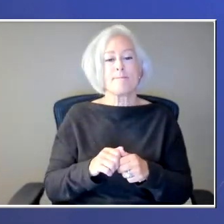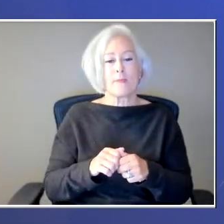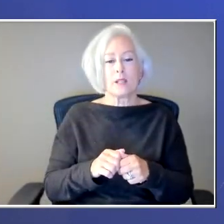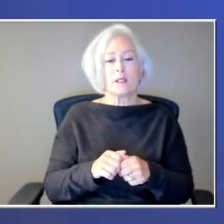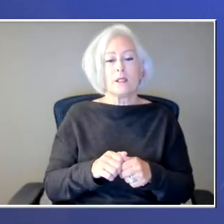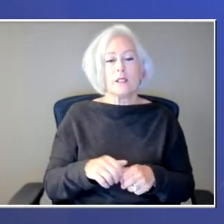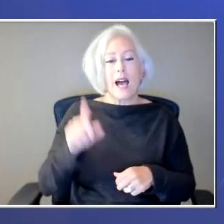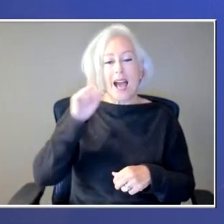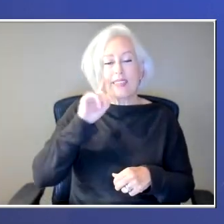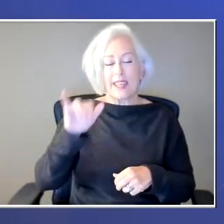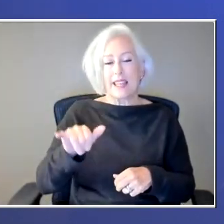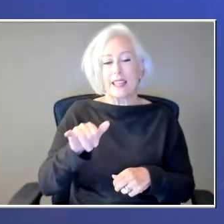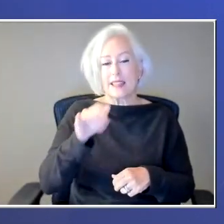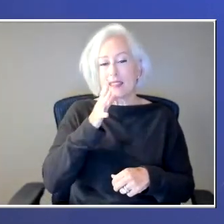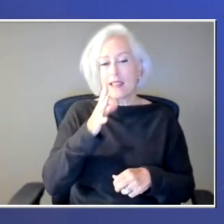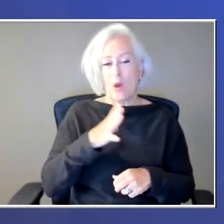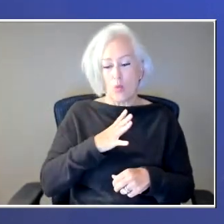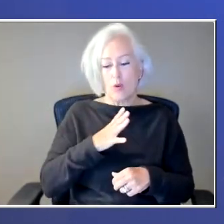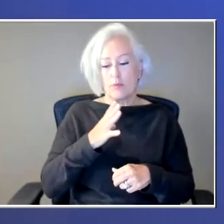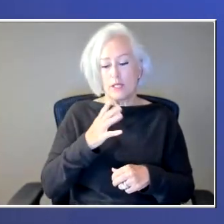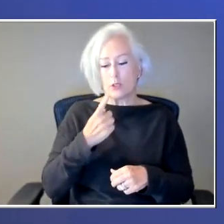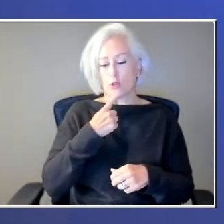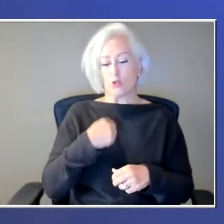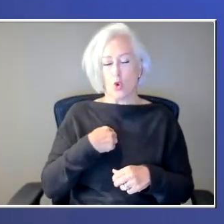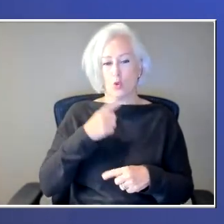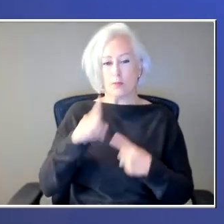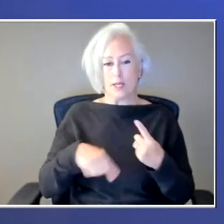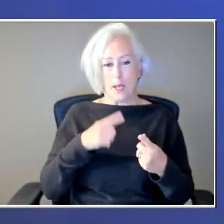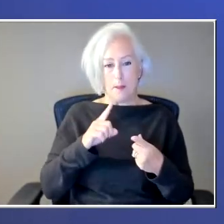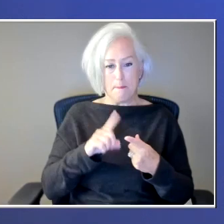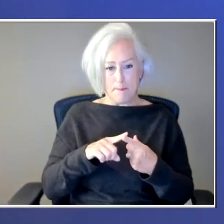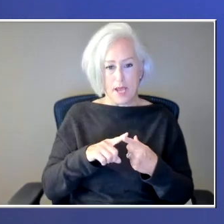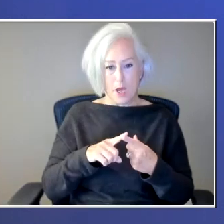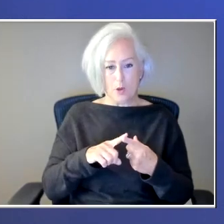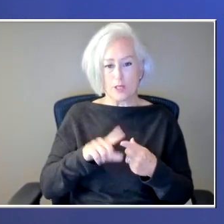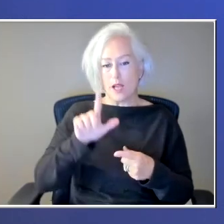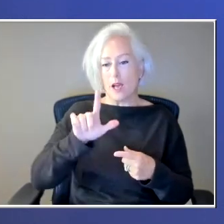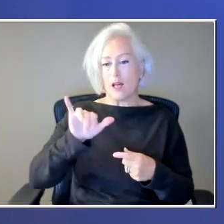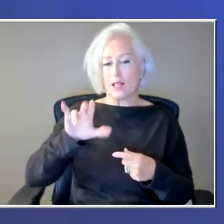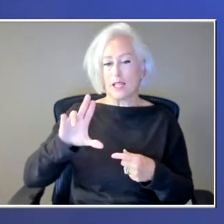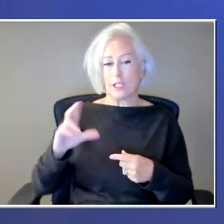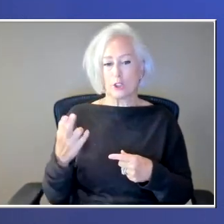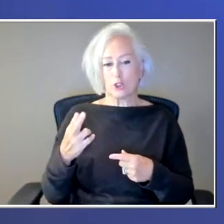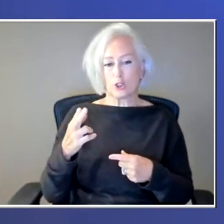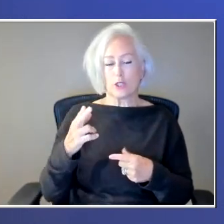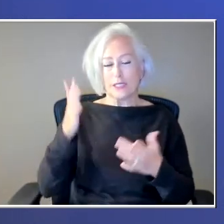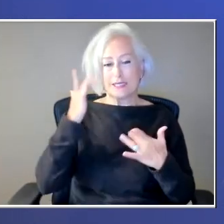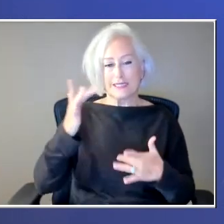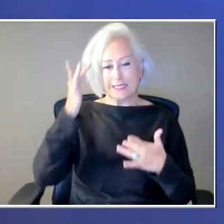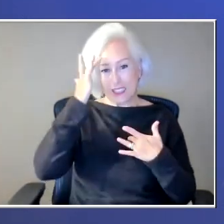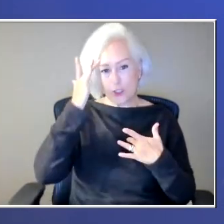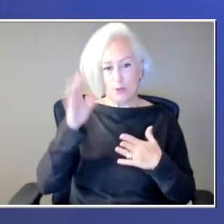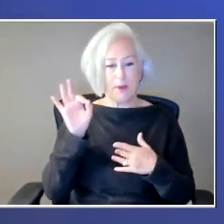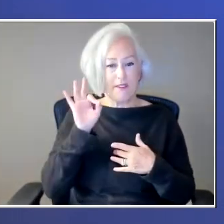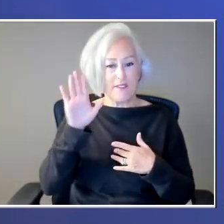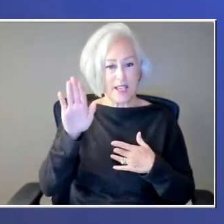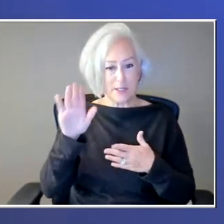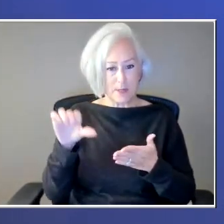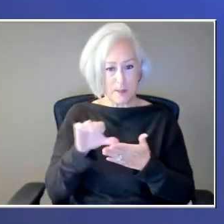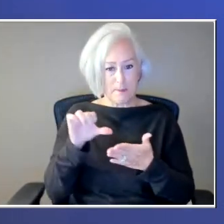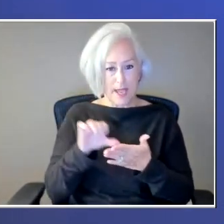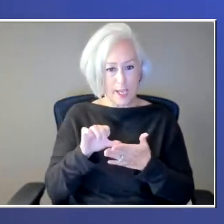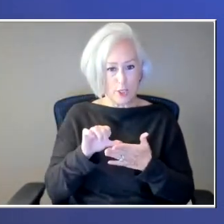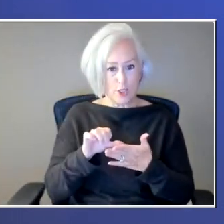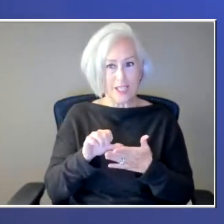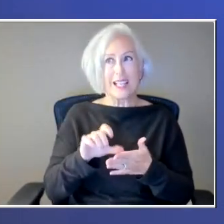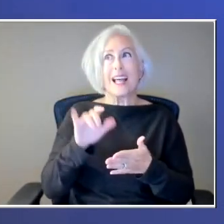she actually was the person that told me about a Lynch syndrome Facebook group, and that really is what helped